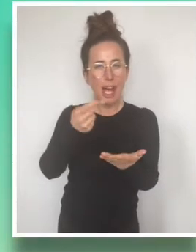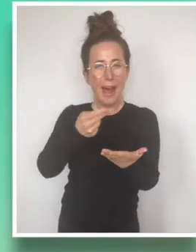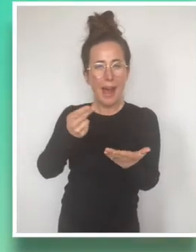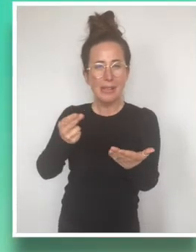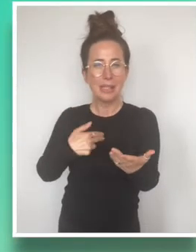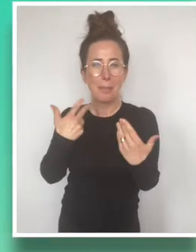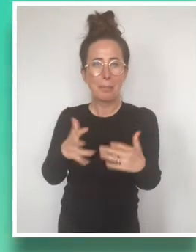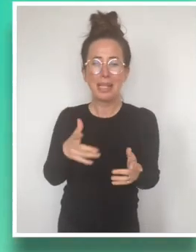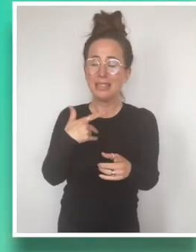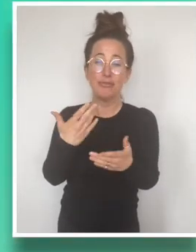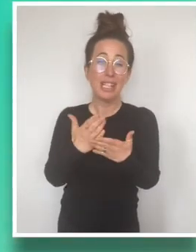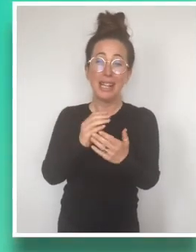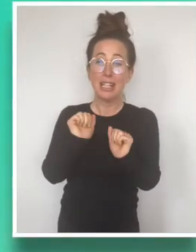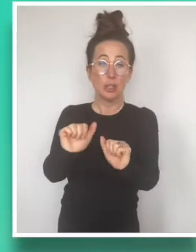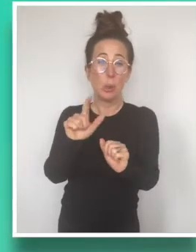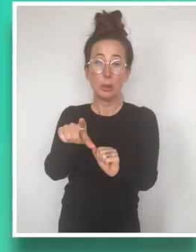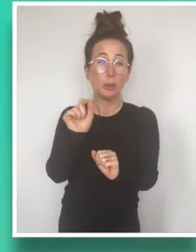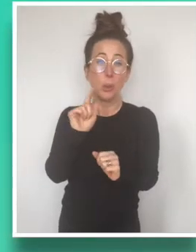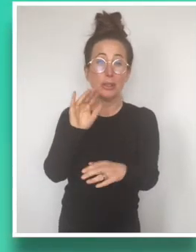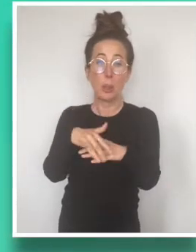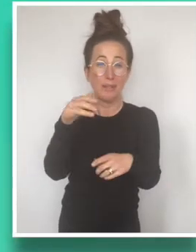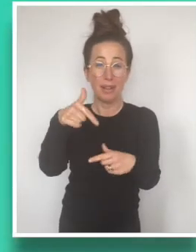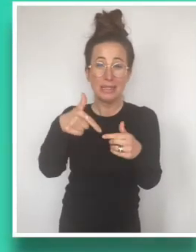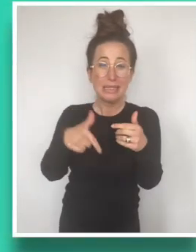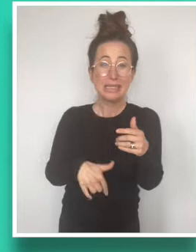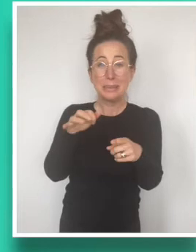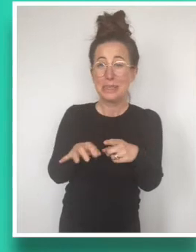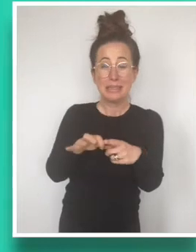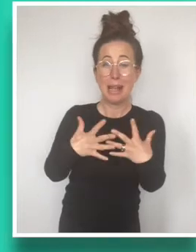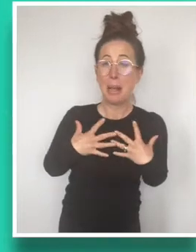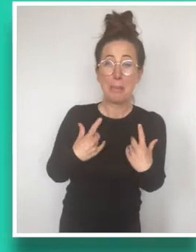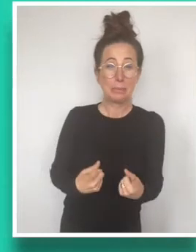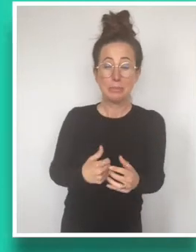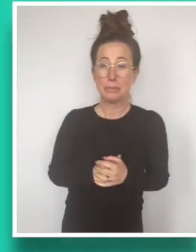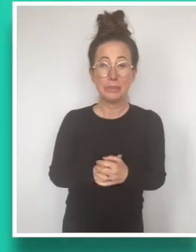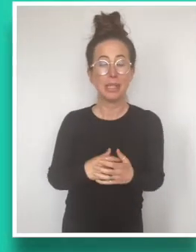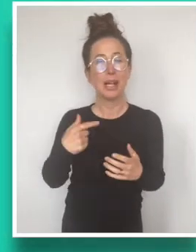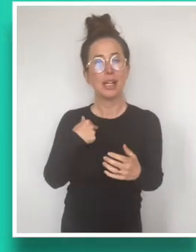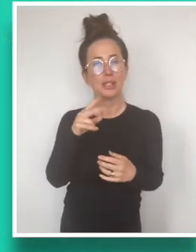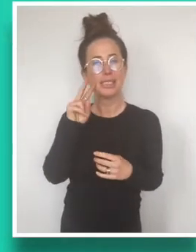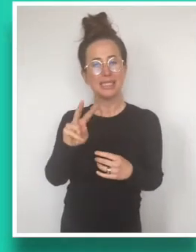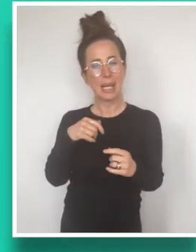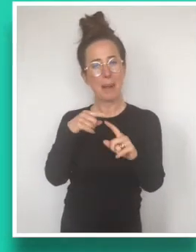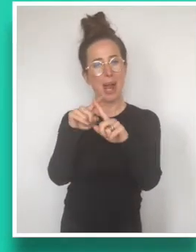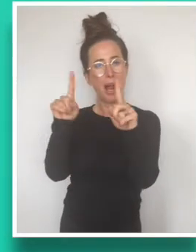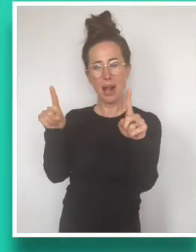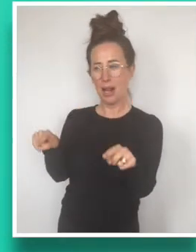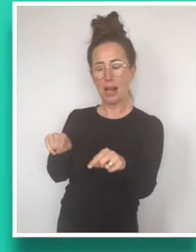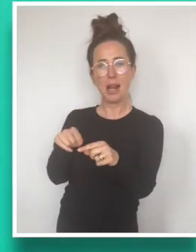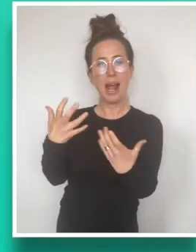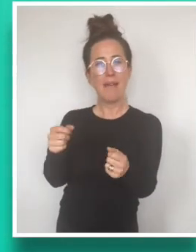to go into. If you look at the back of this, I had a collage of, it was a vision board that I did in